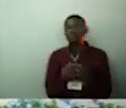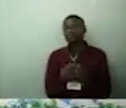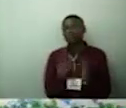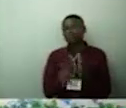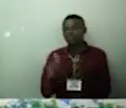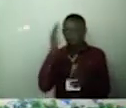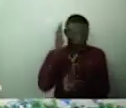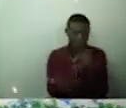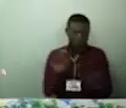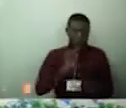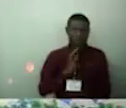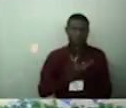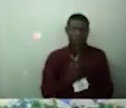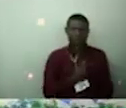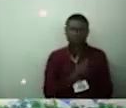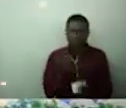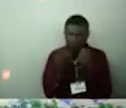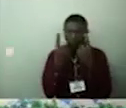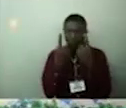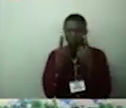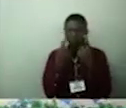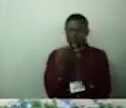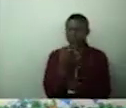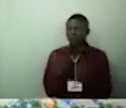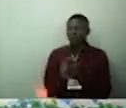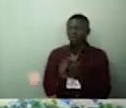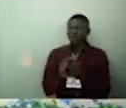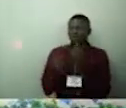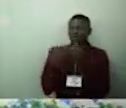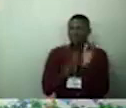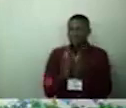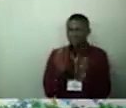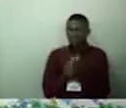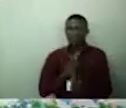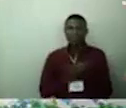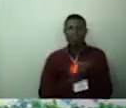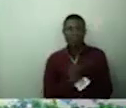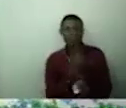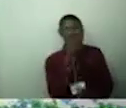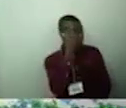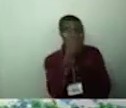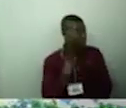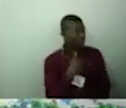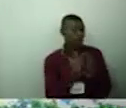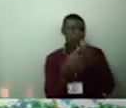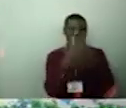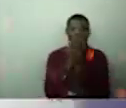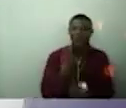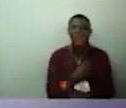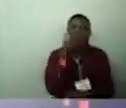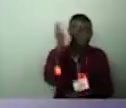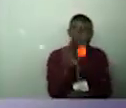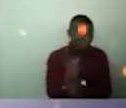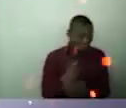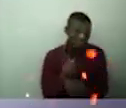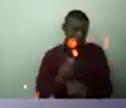us. When we get up in the morning, it will be him and us. As we go to the lectures, it will be him and us. We will make room